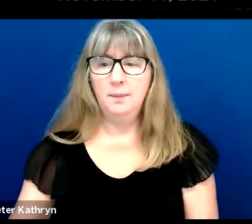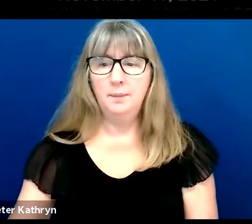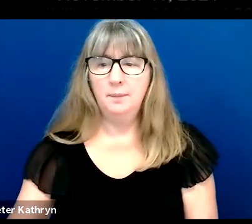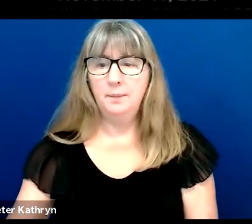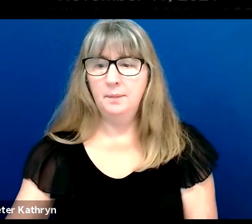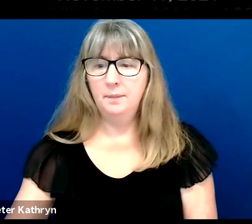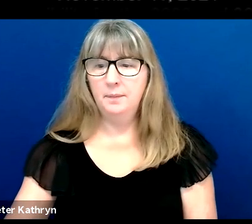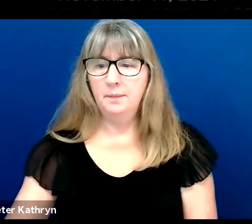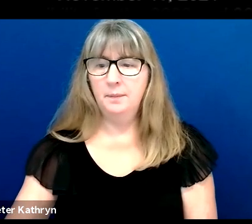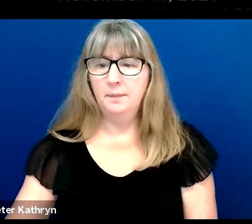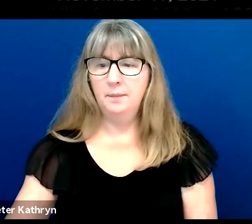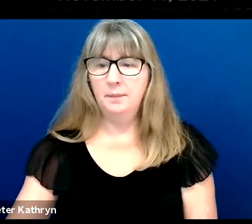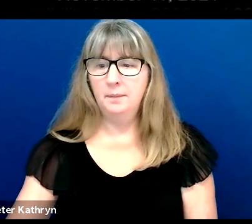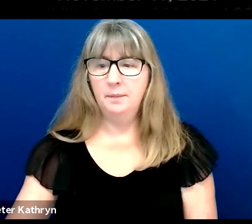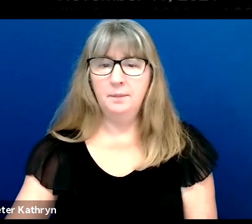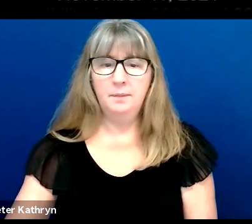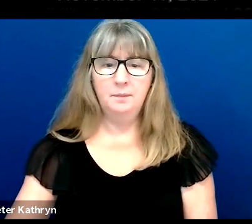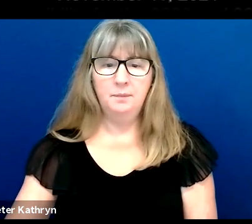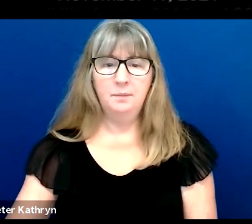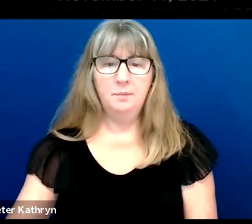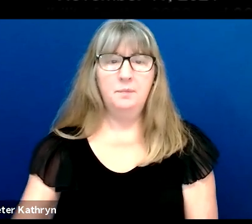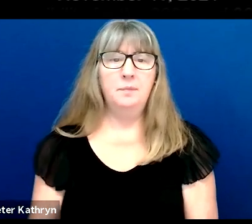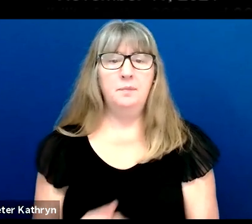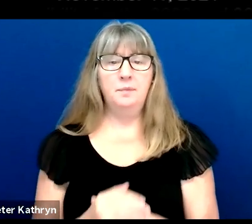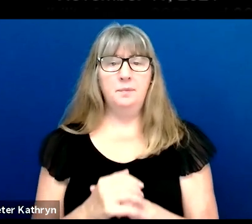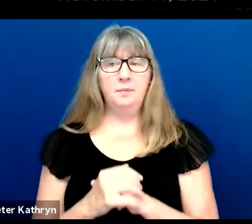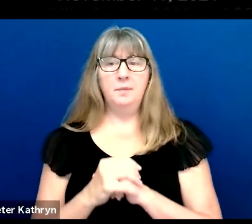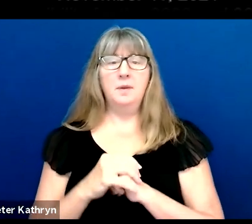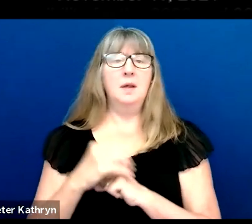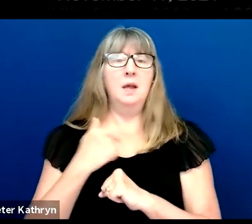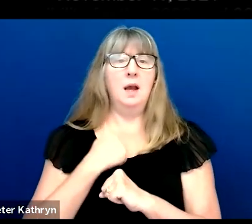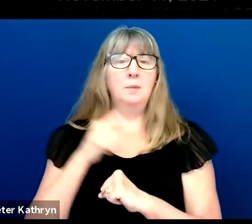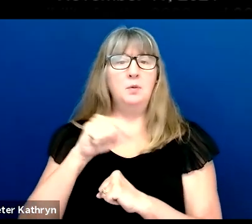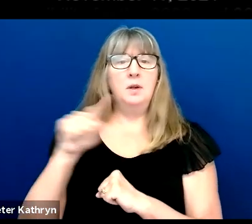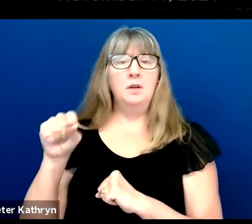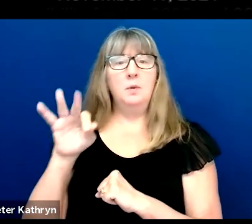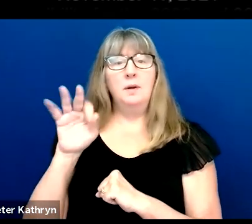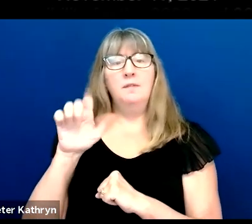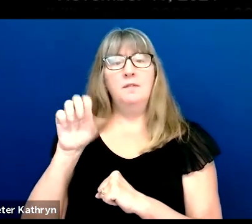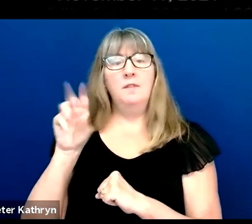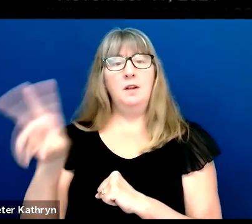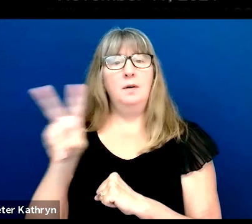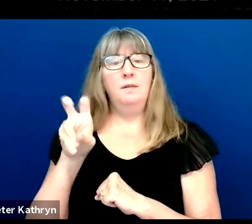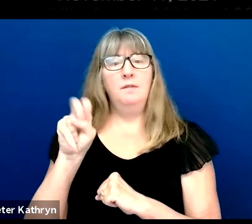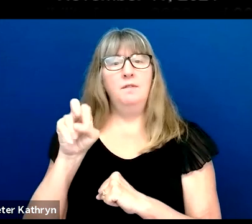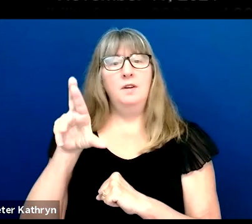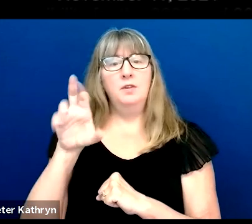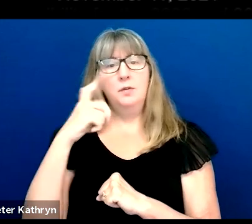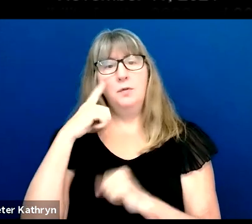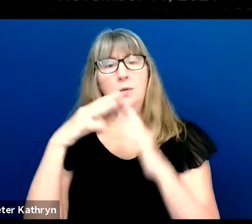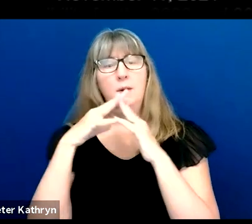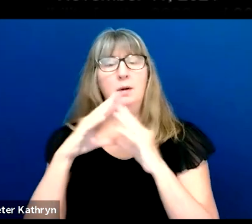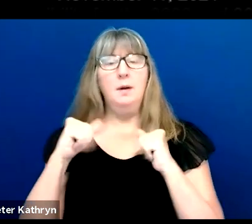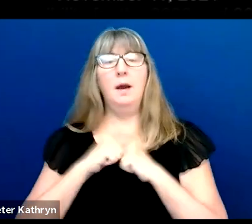I am a 2020 fellow at Venture for America, a nonprofit founded by Andrew Yang roughly 10 years ago that